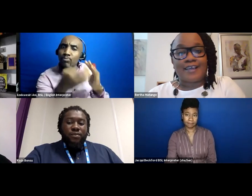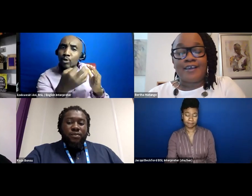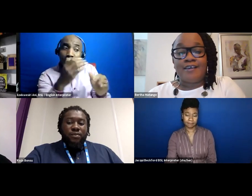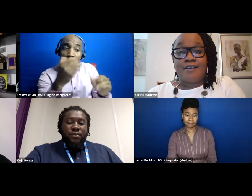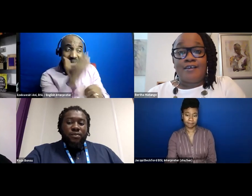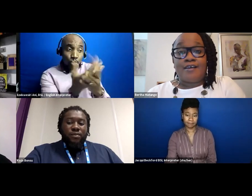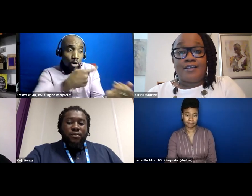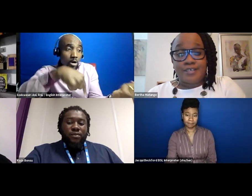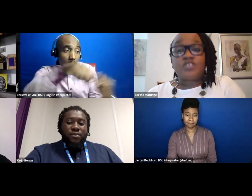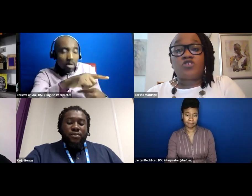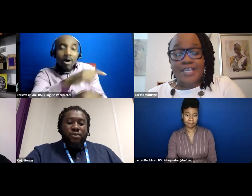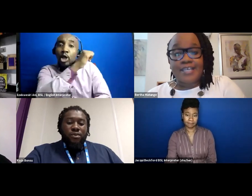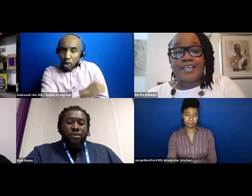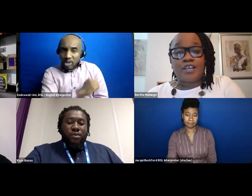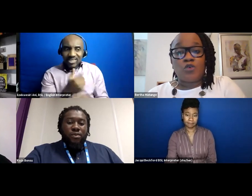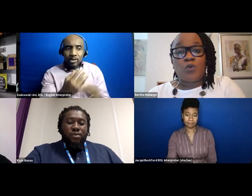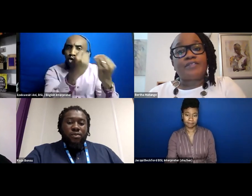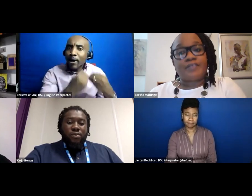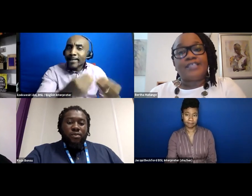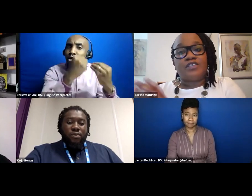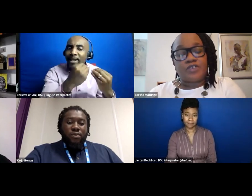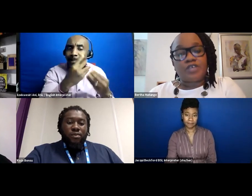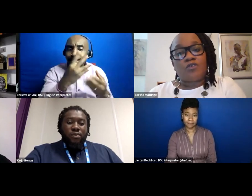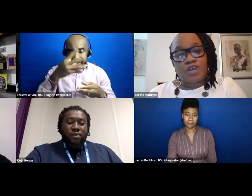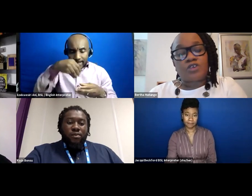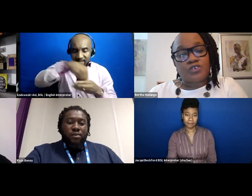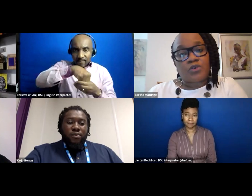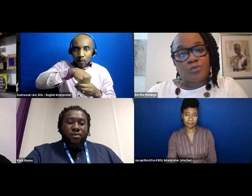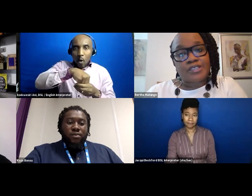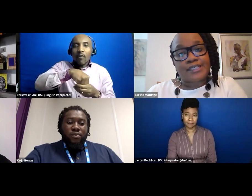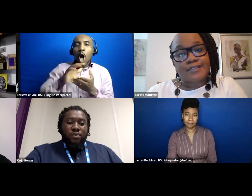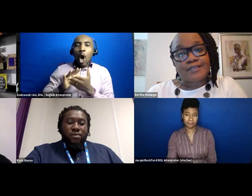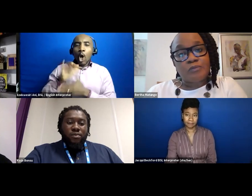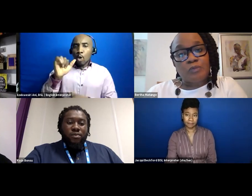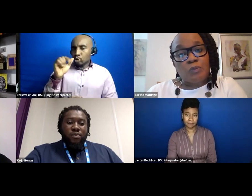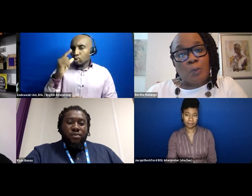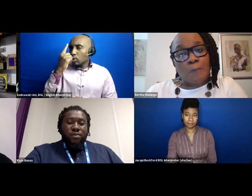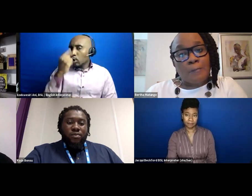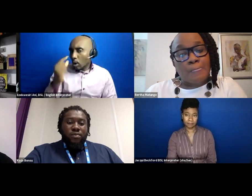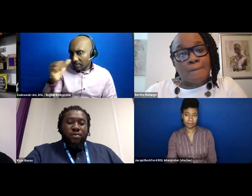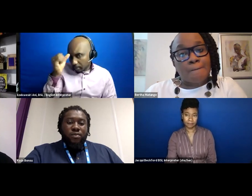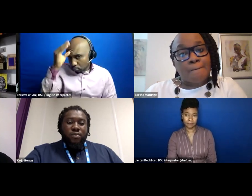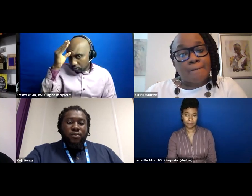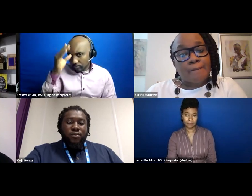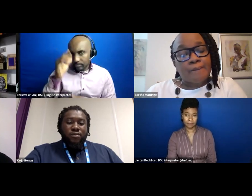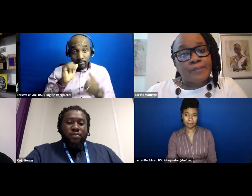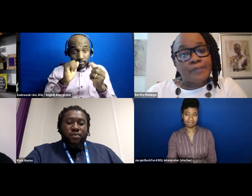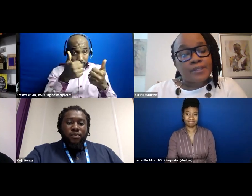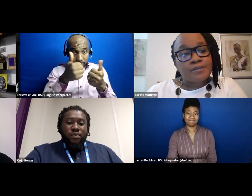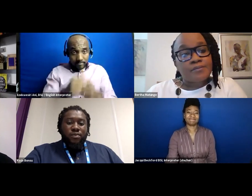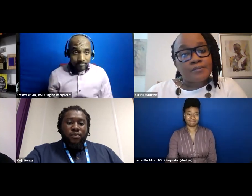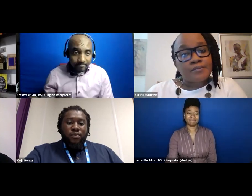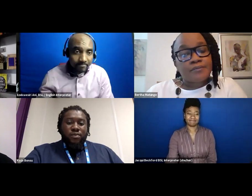completing their nurse training with a degree of cultural competence? I think